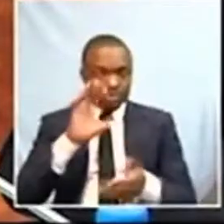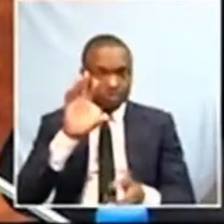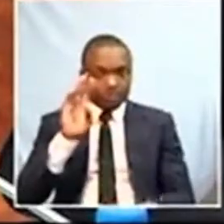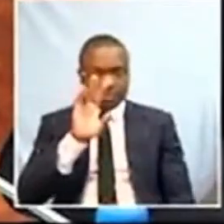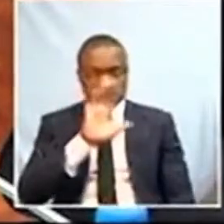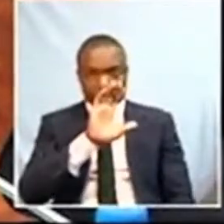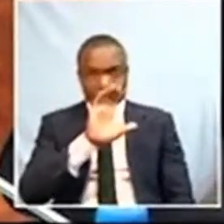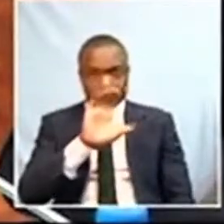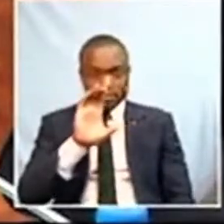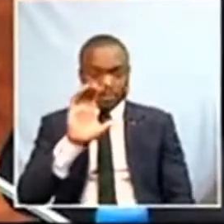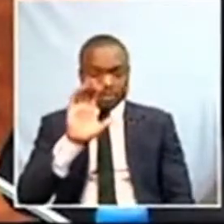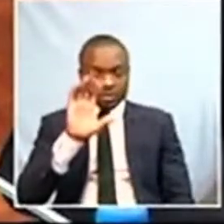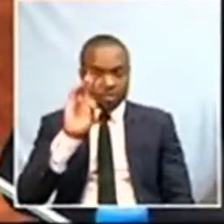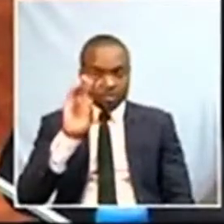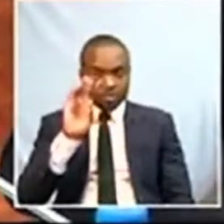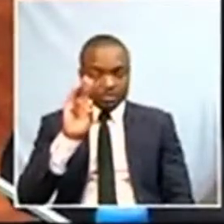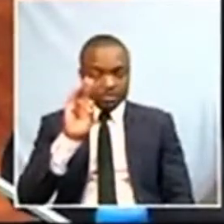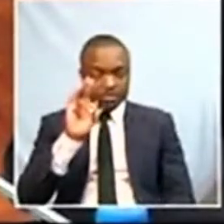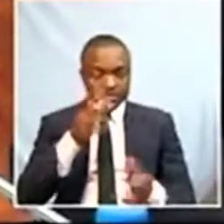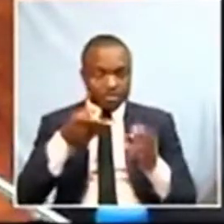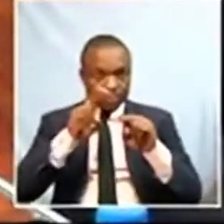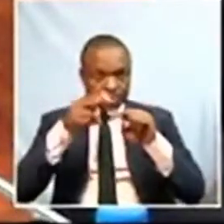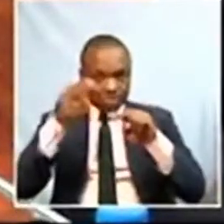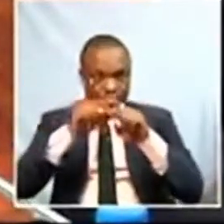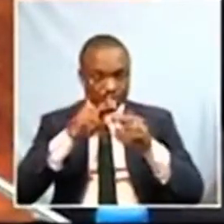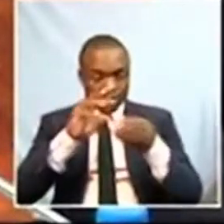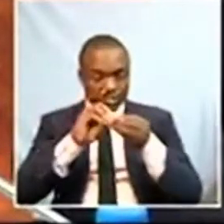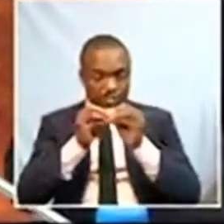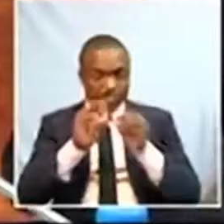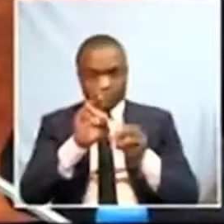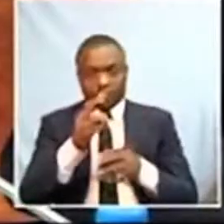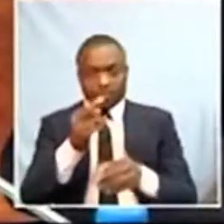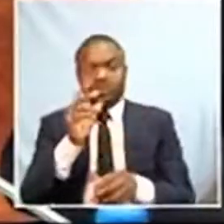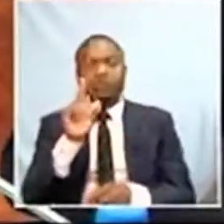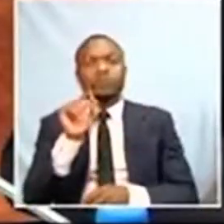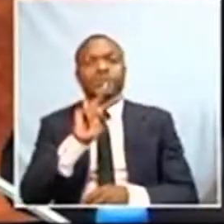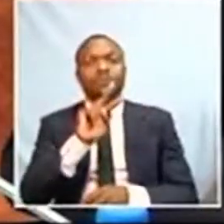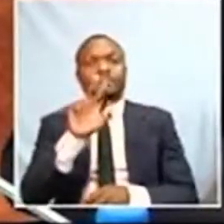154,517 increase from the amount recovered in 2023.